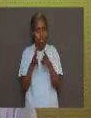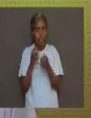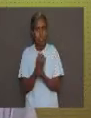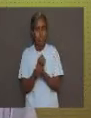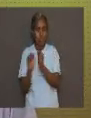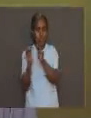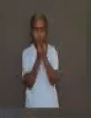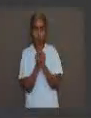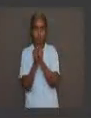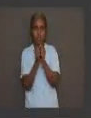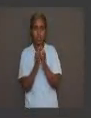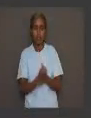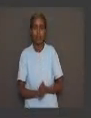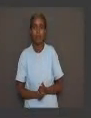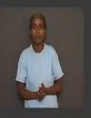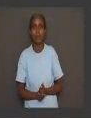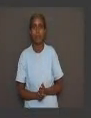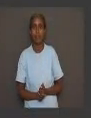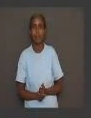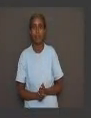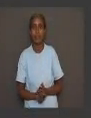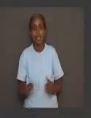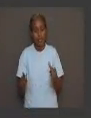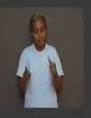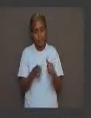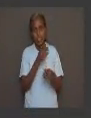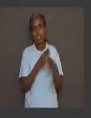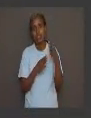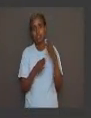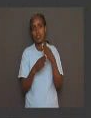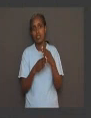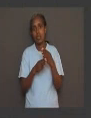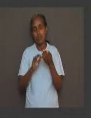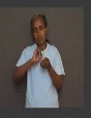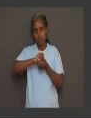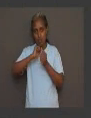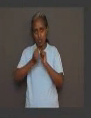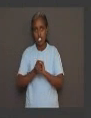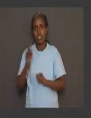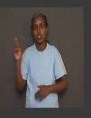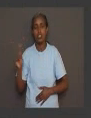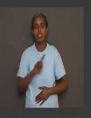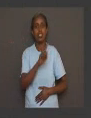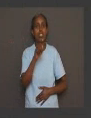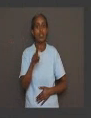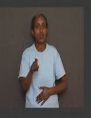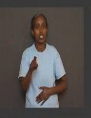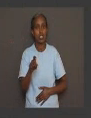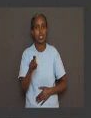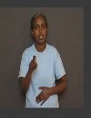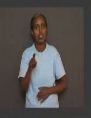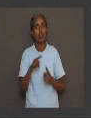solution together. The first step is to change this equation into